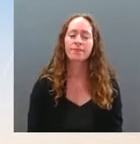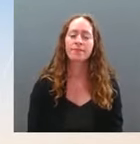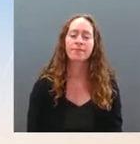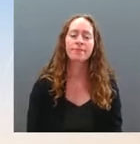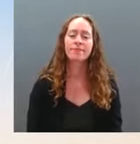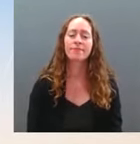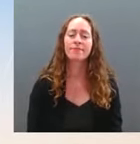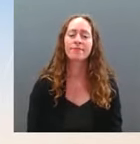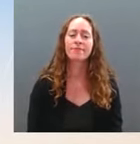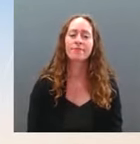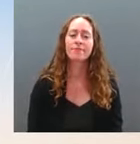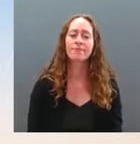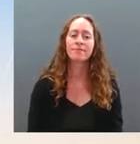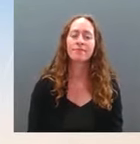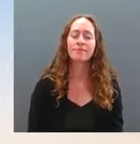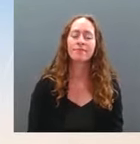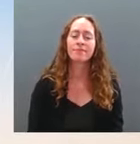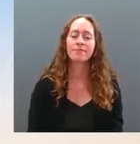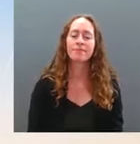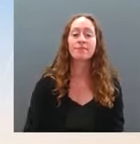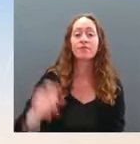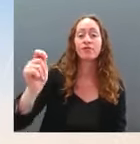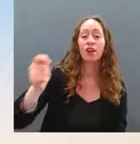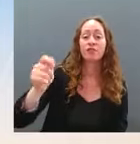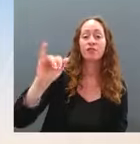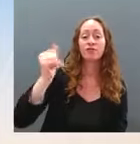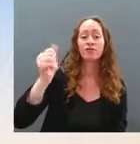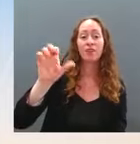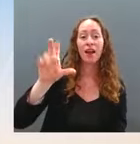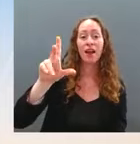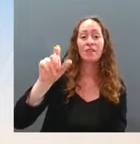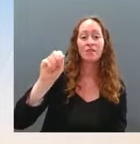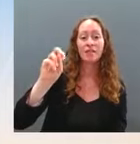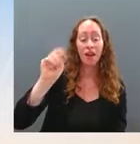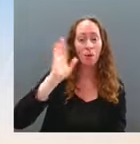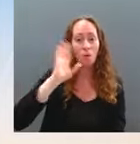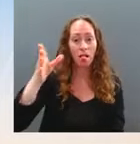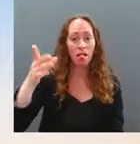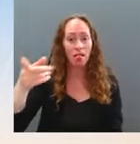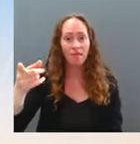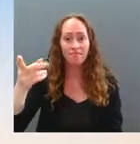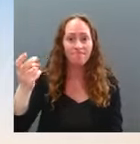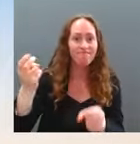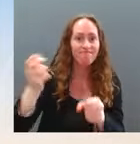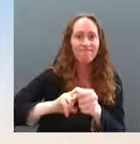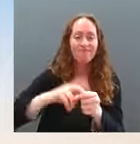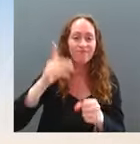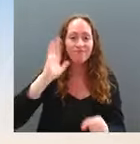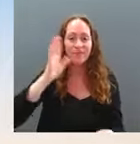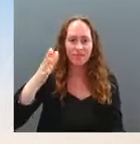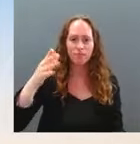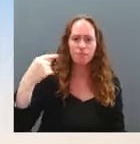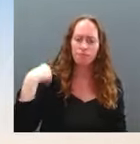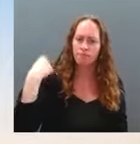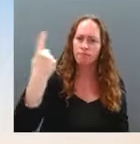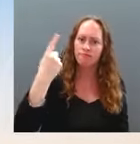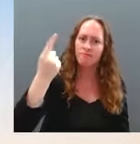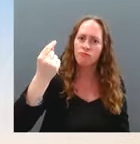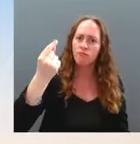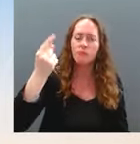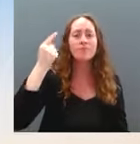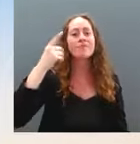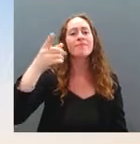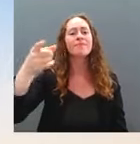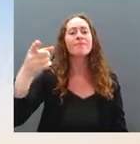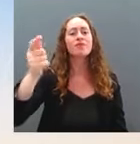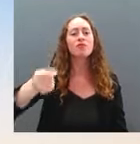was that Justice Breyer was going to retire at the end of the term. I don't have any updates on that, but or any changes to that, no. I want to